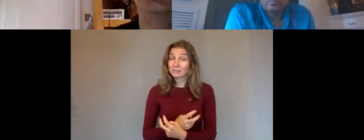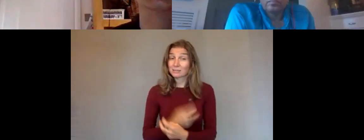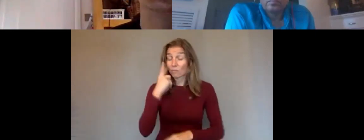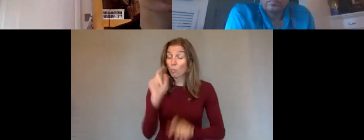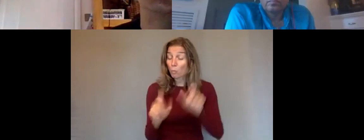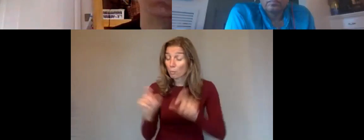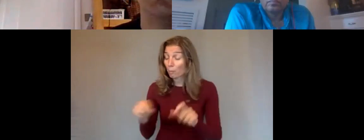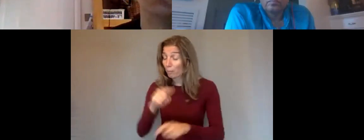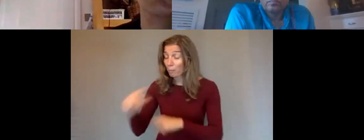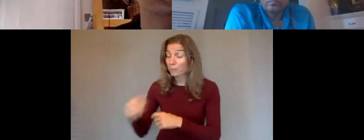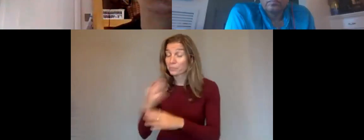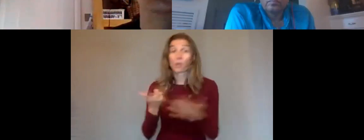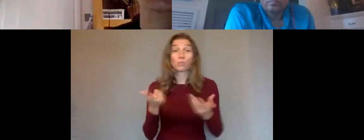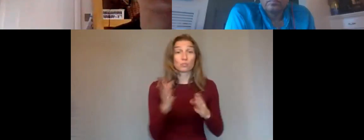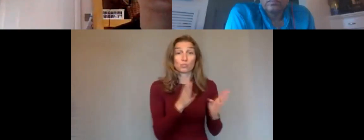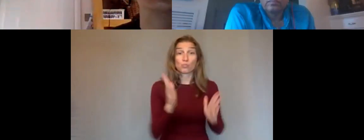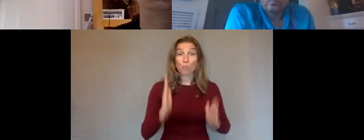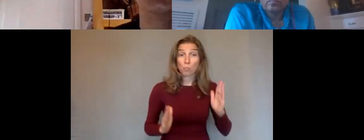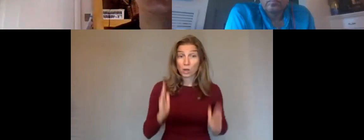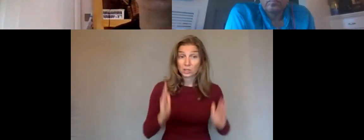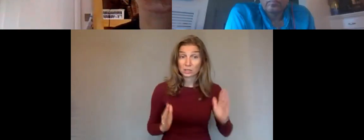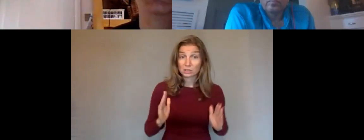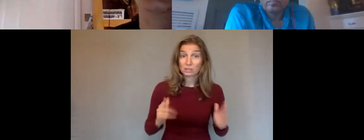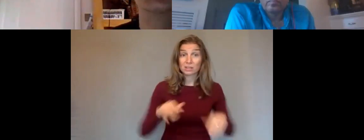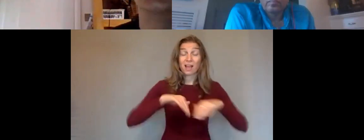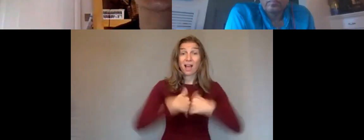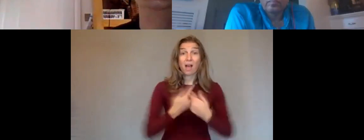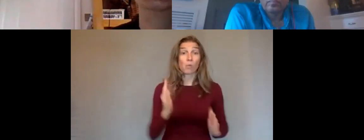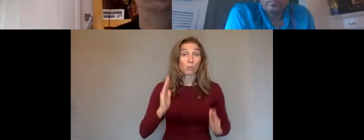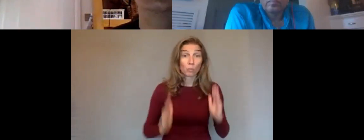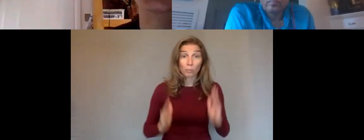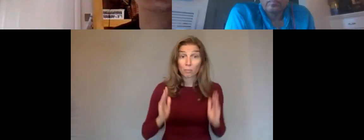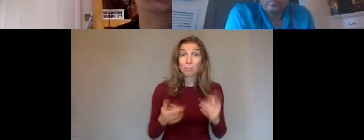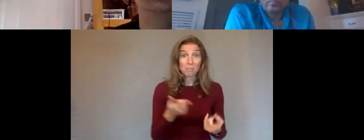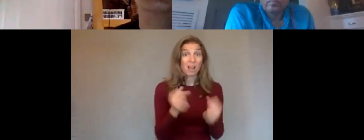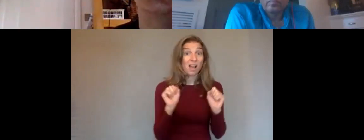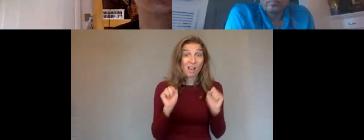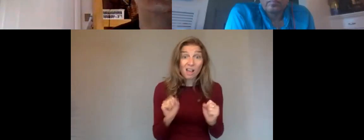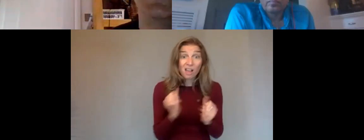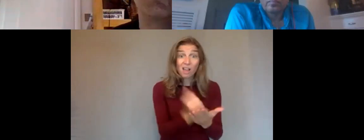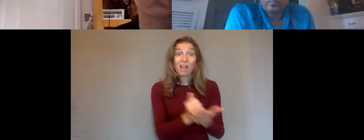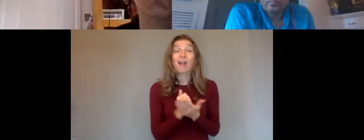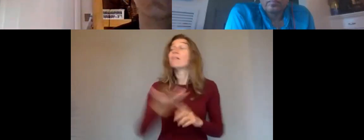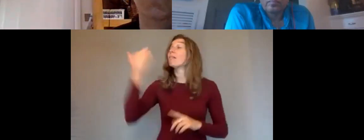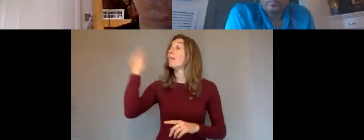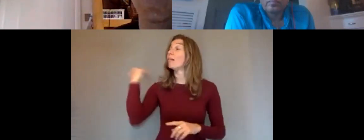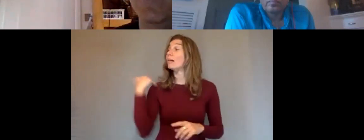today, robotics, and how robotics might help us. Were we in the world of